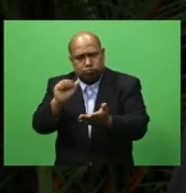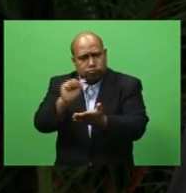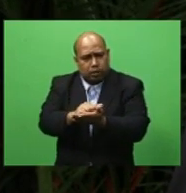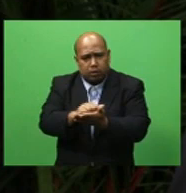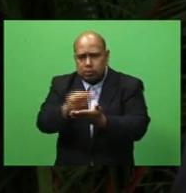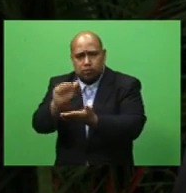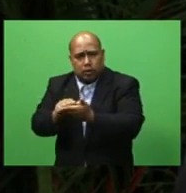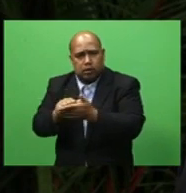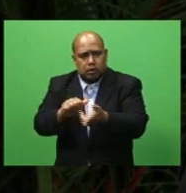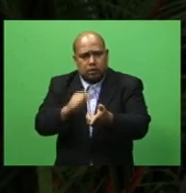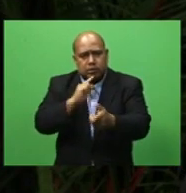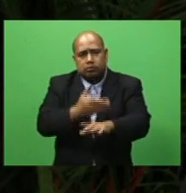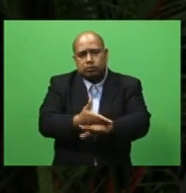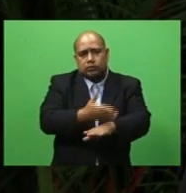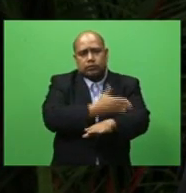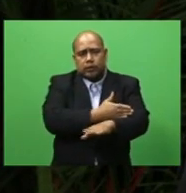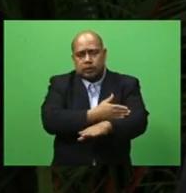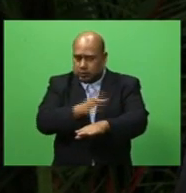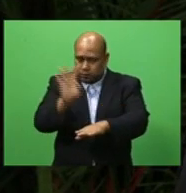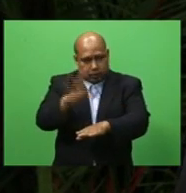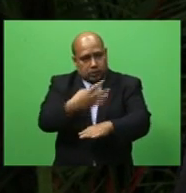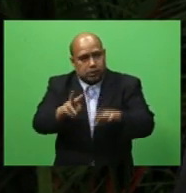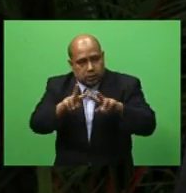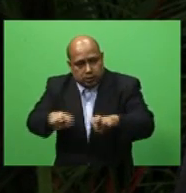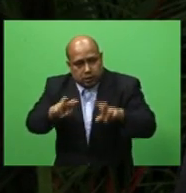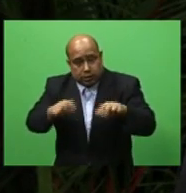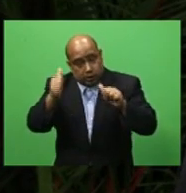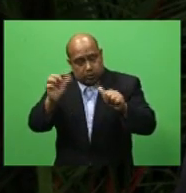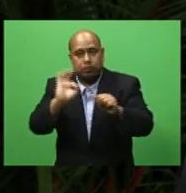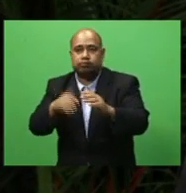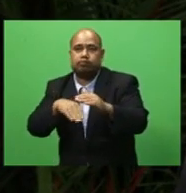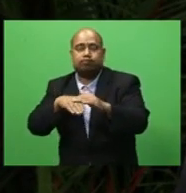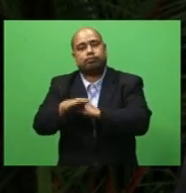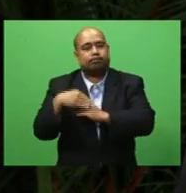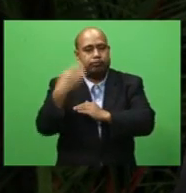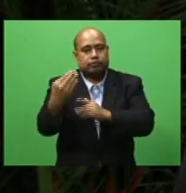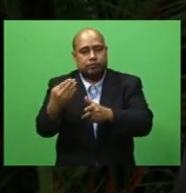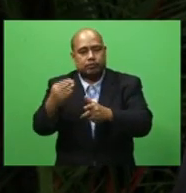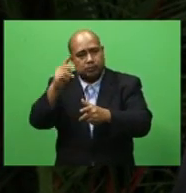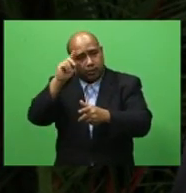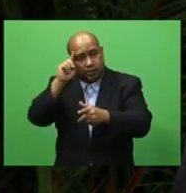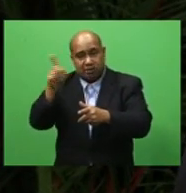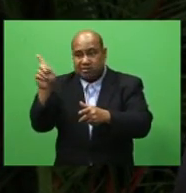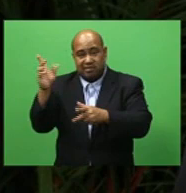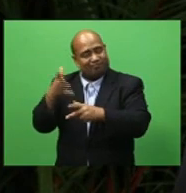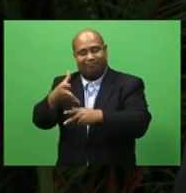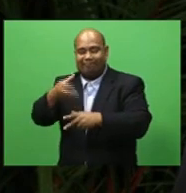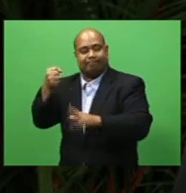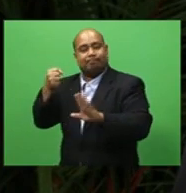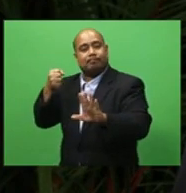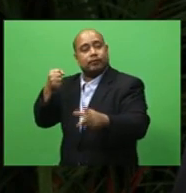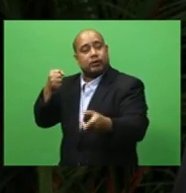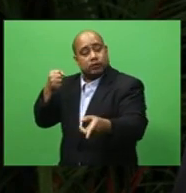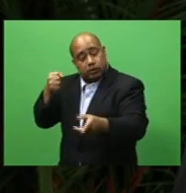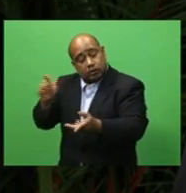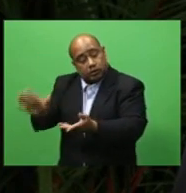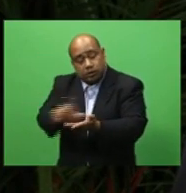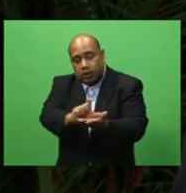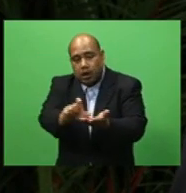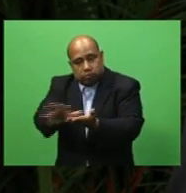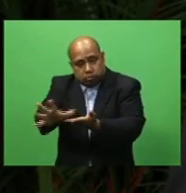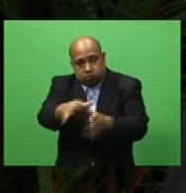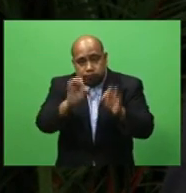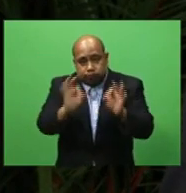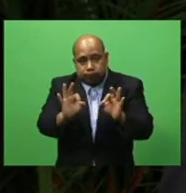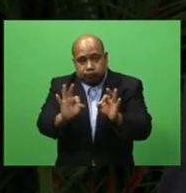making public statements. Saneem also clarified that the reason that the suspended SEDELPA MPs had to clear the opposition office in